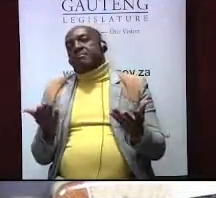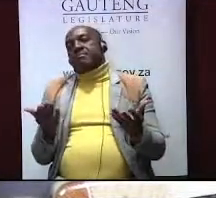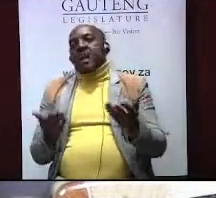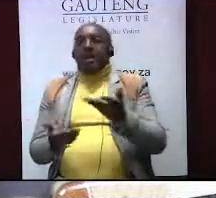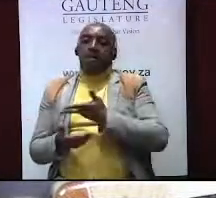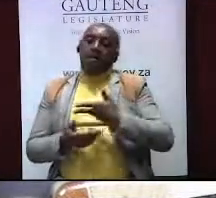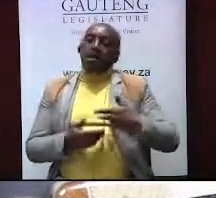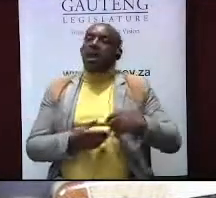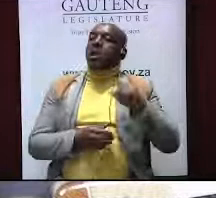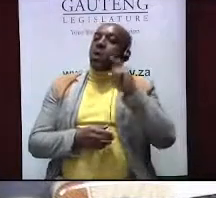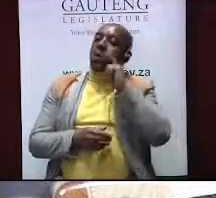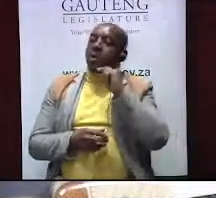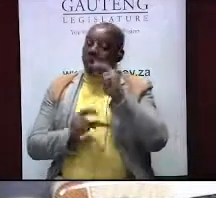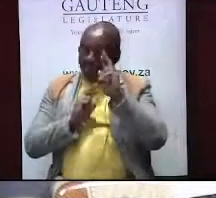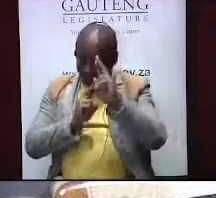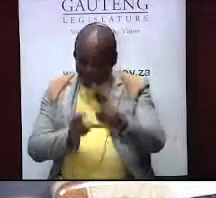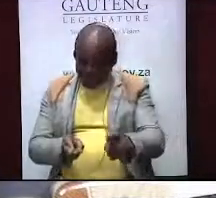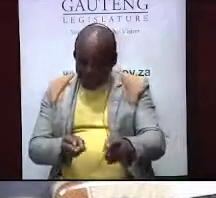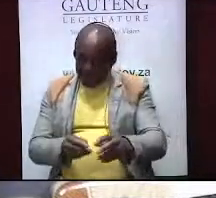Bomme le bontate ba hlomphehang.